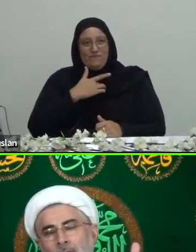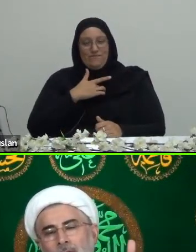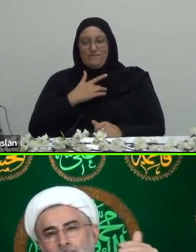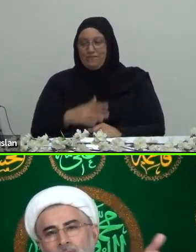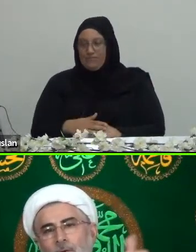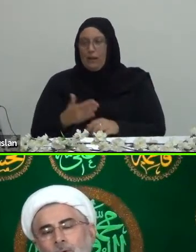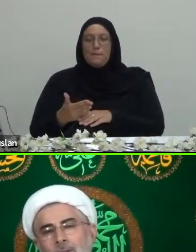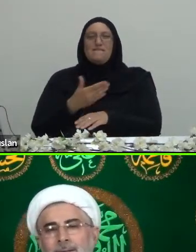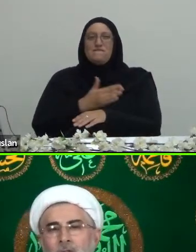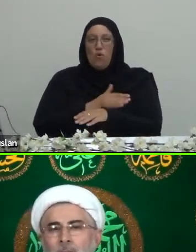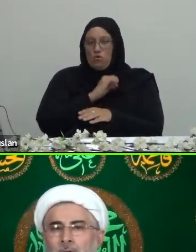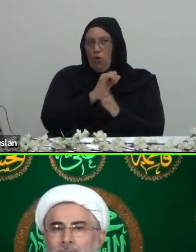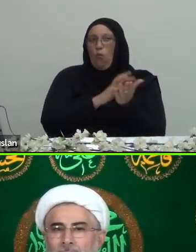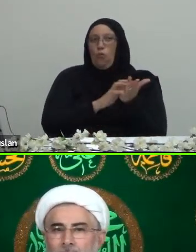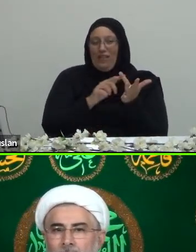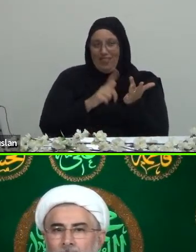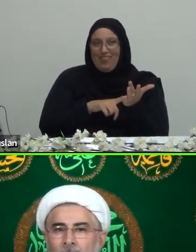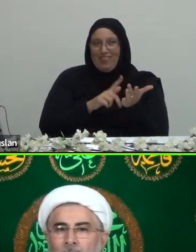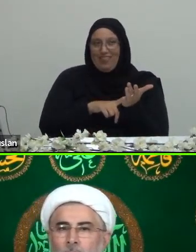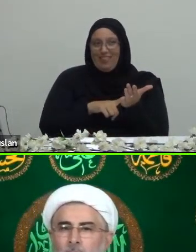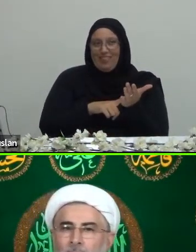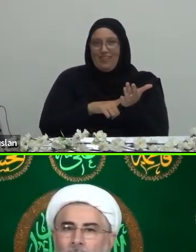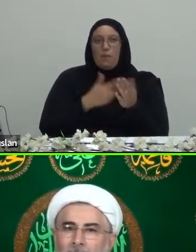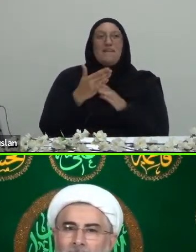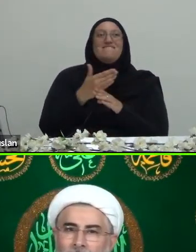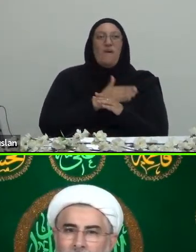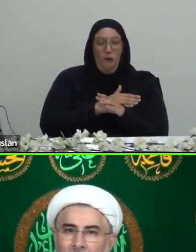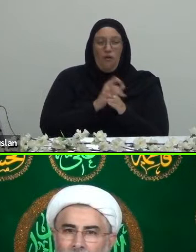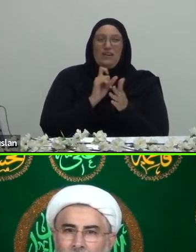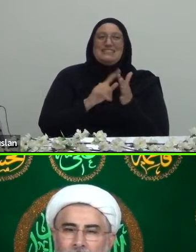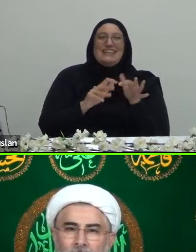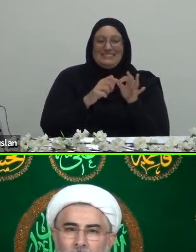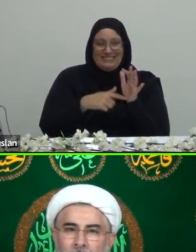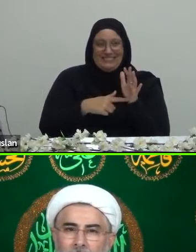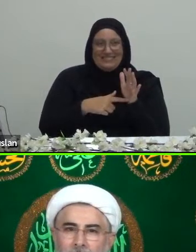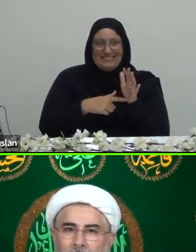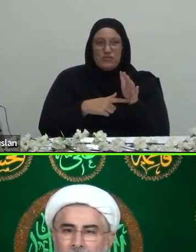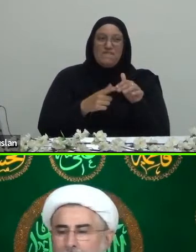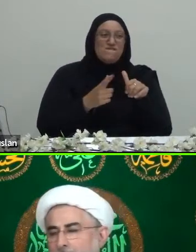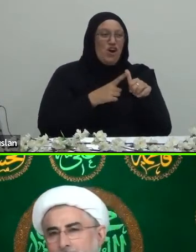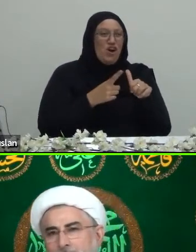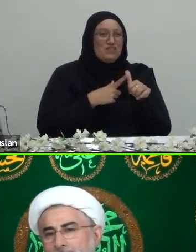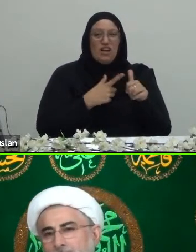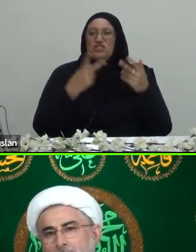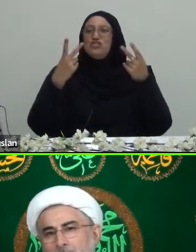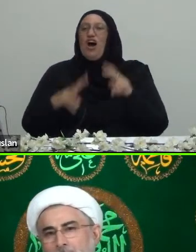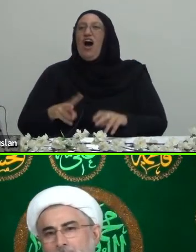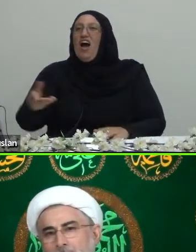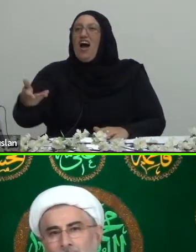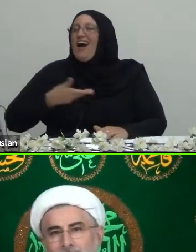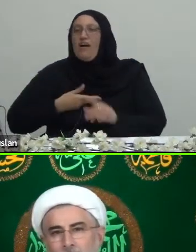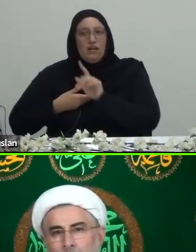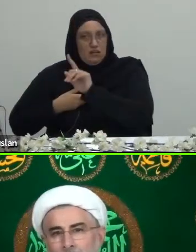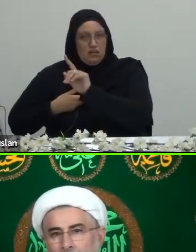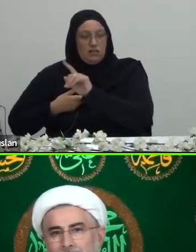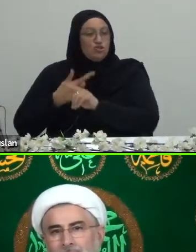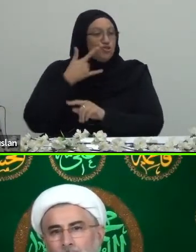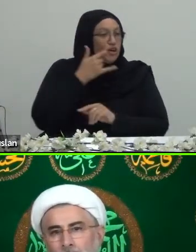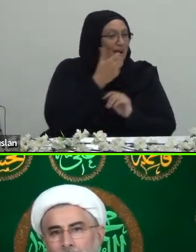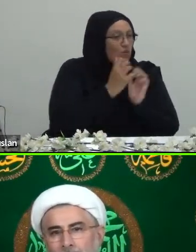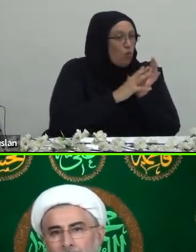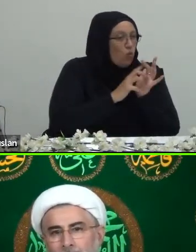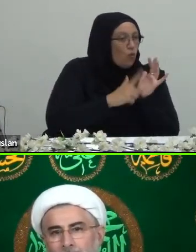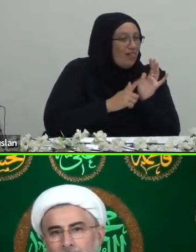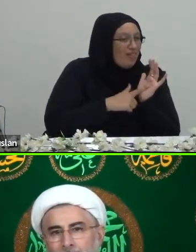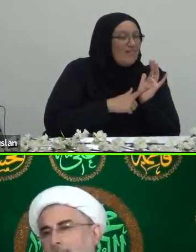my will. Before that is my debts. So if I have any debt, any outstanding debt, let's say that I have some outstanding bills that need